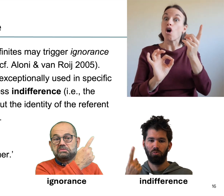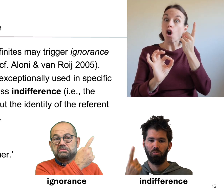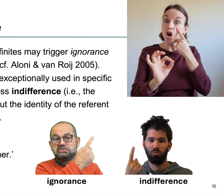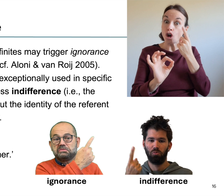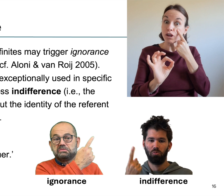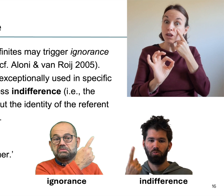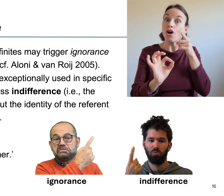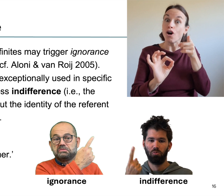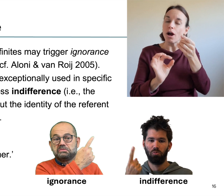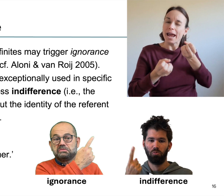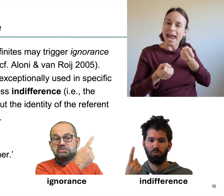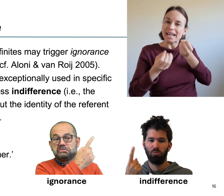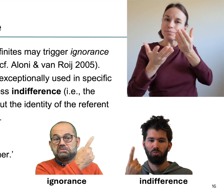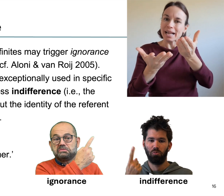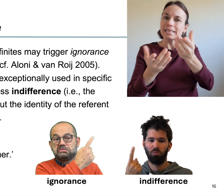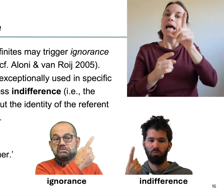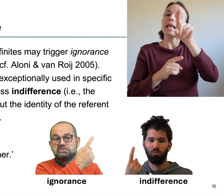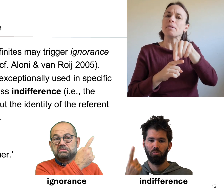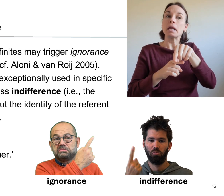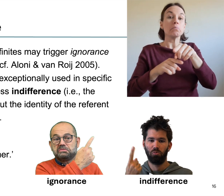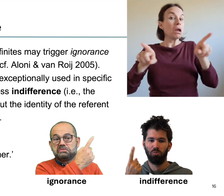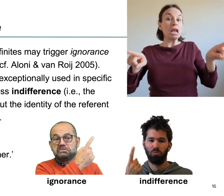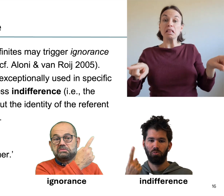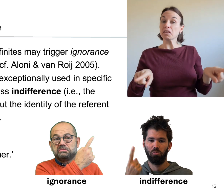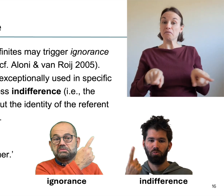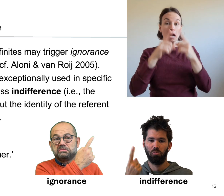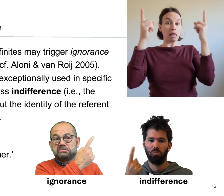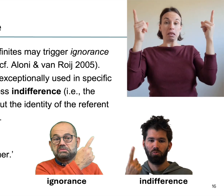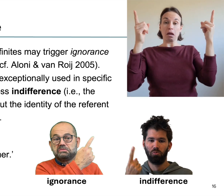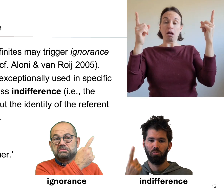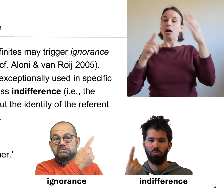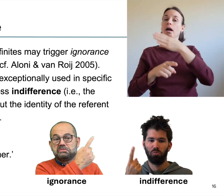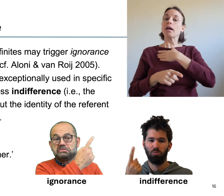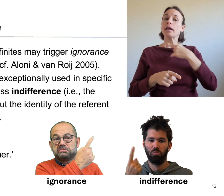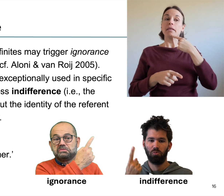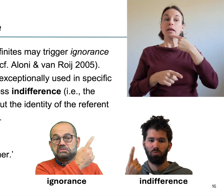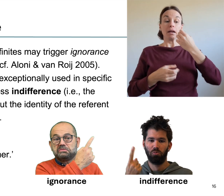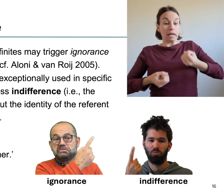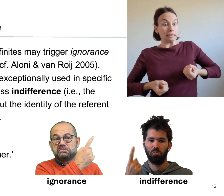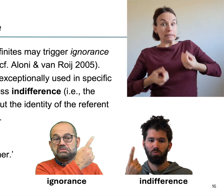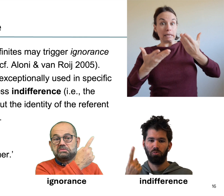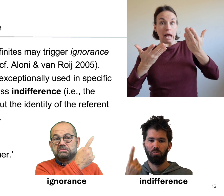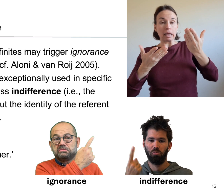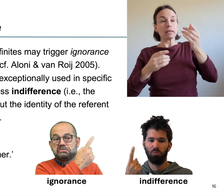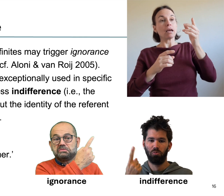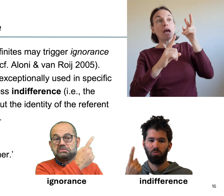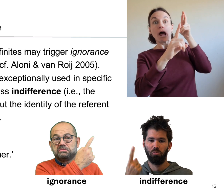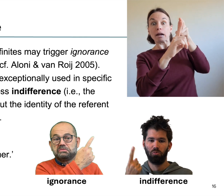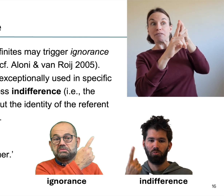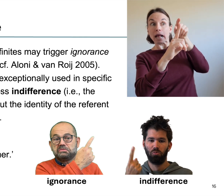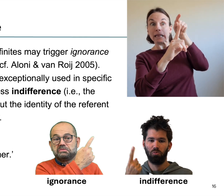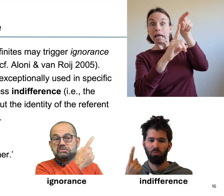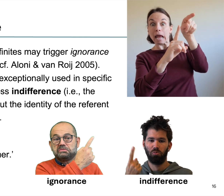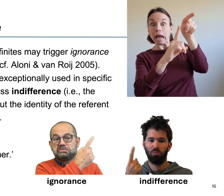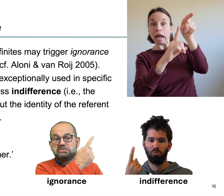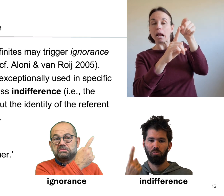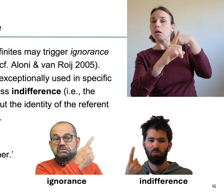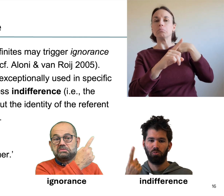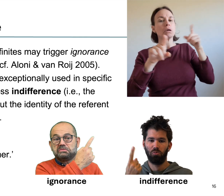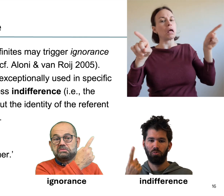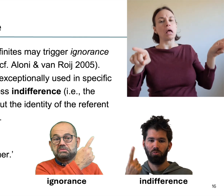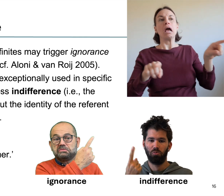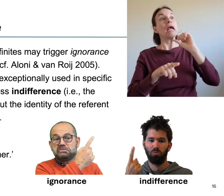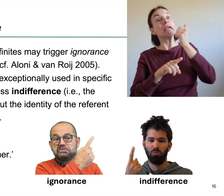known contexts to express indifference. So that the signer does not care about the identity of